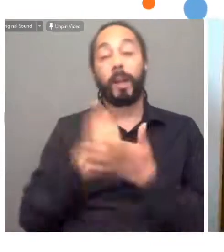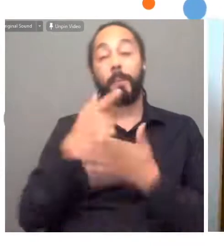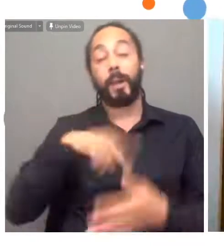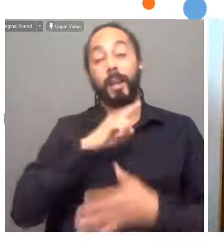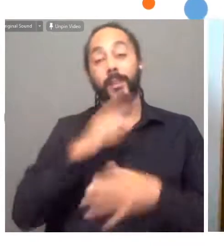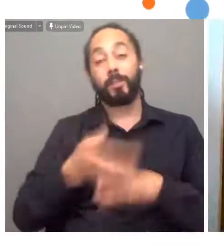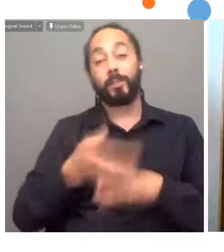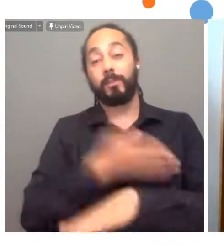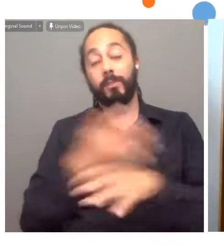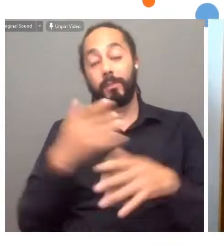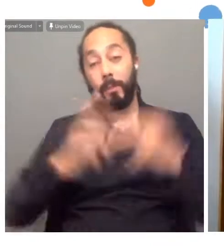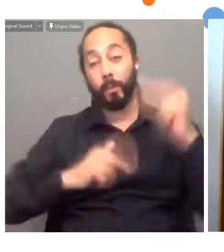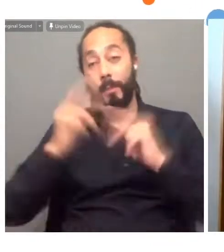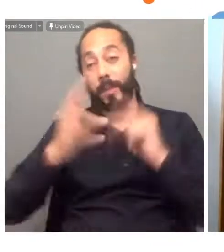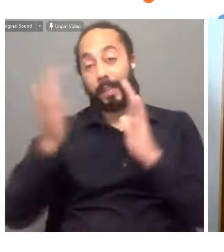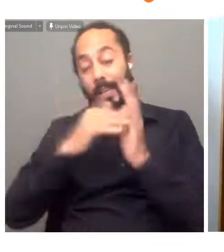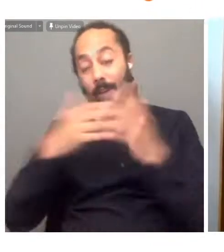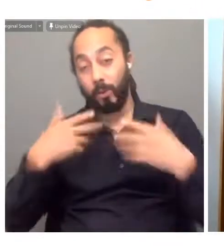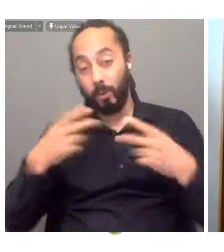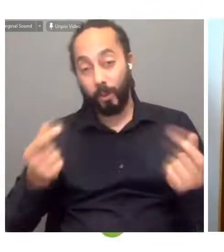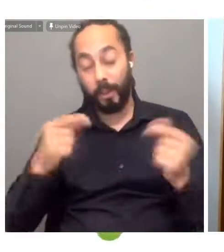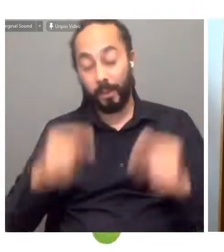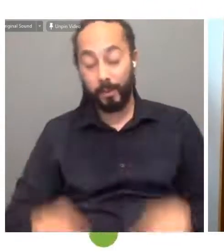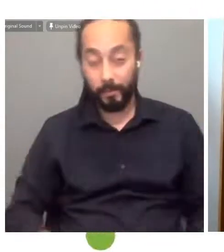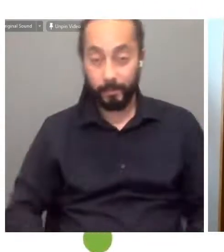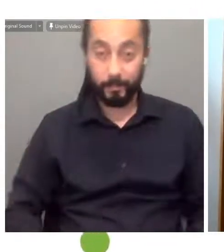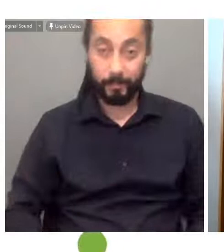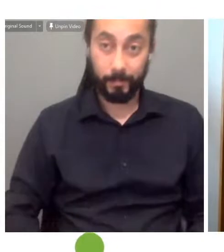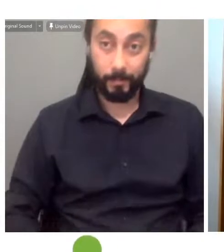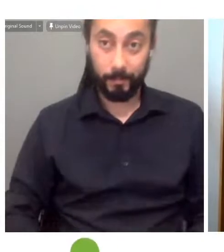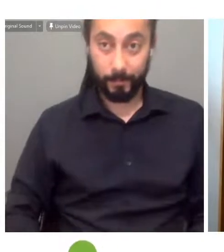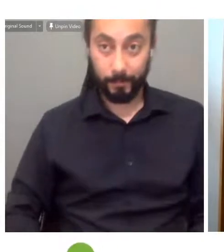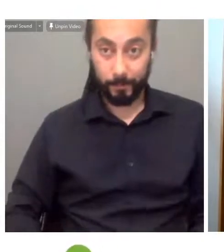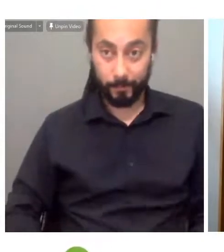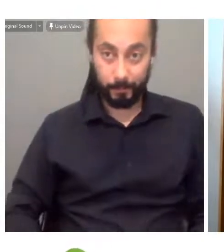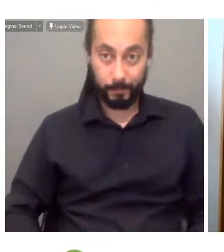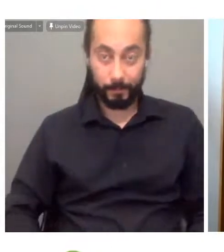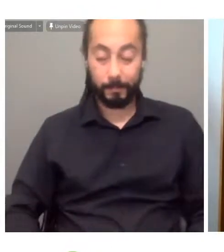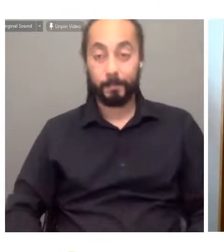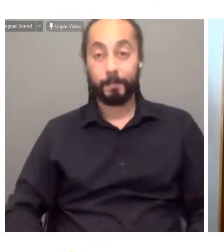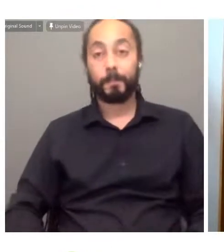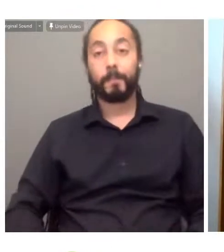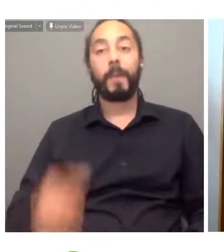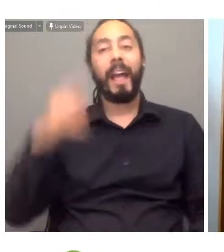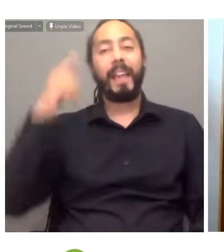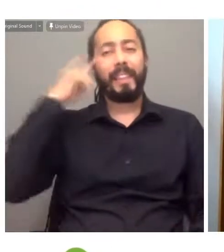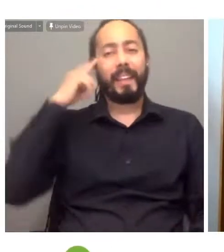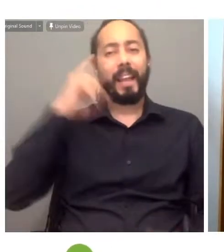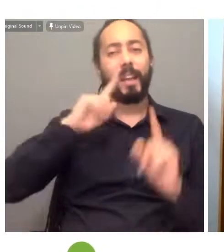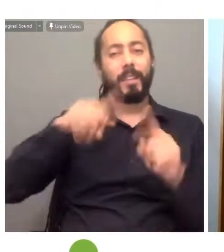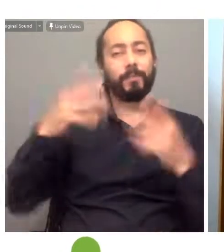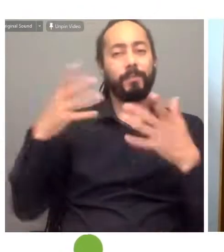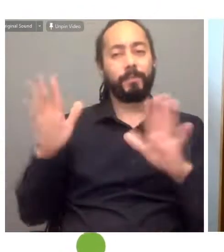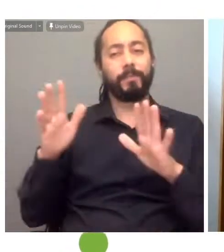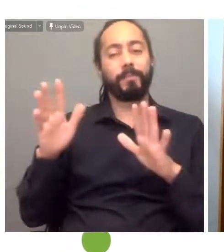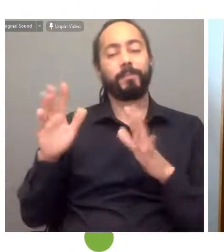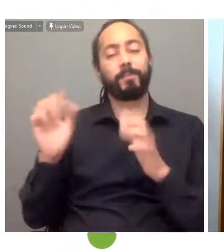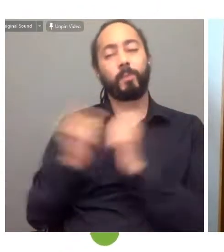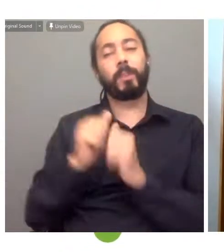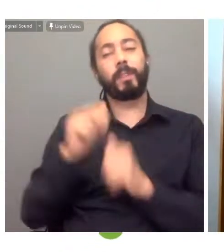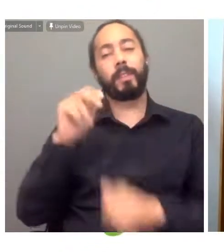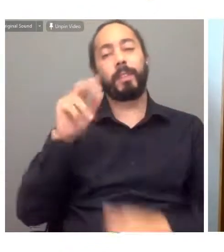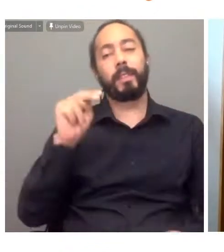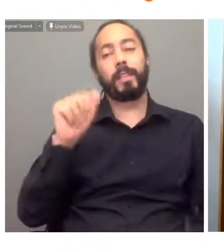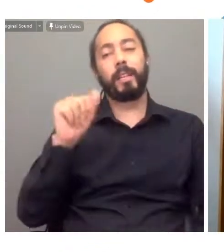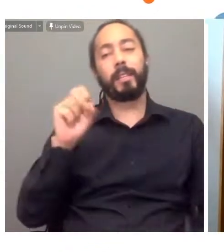As I said earlier I think it was in an answer to a question from Nasib, we are trying to adapt our